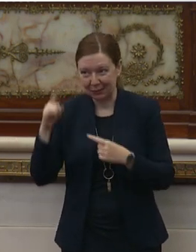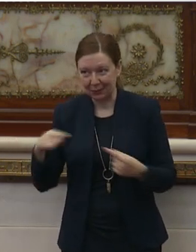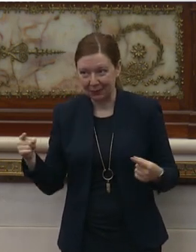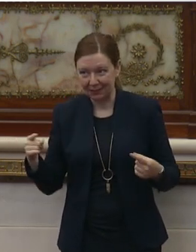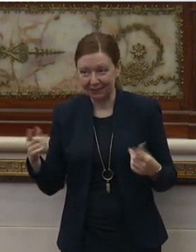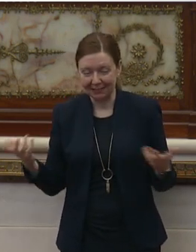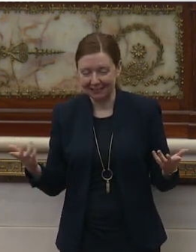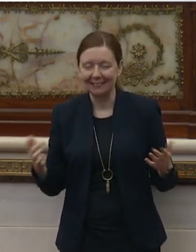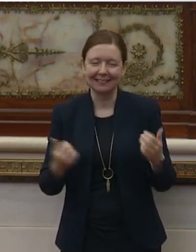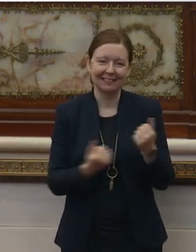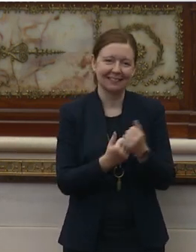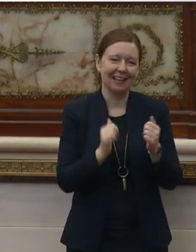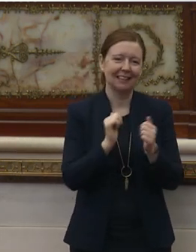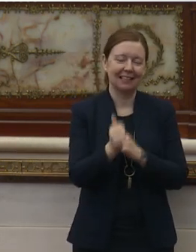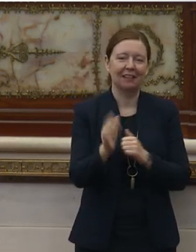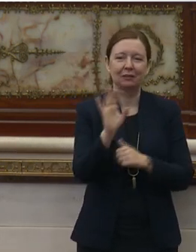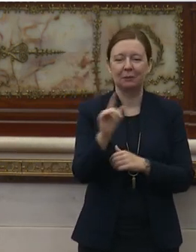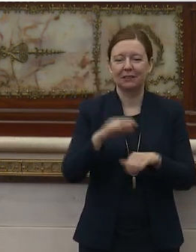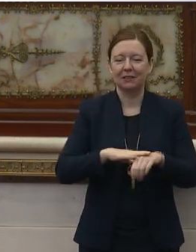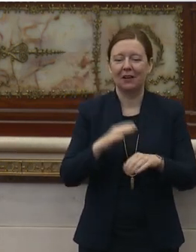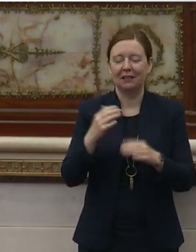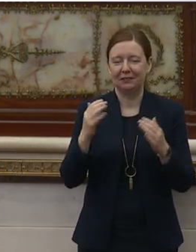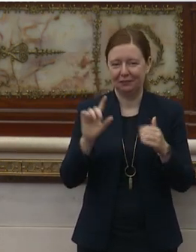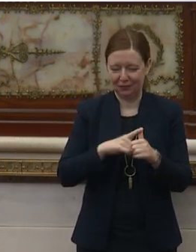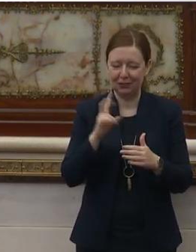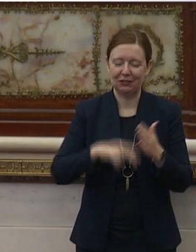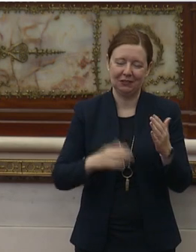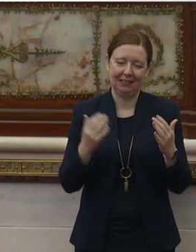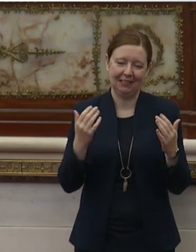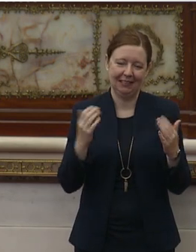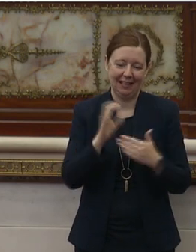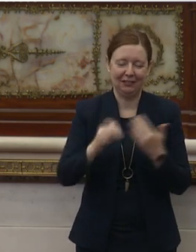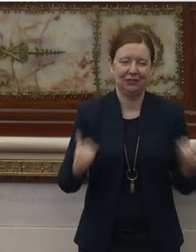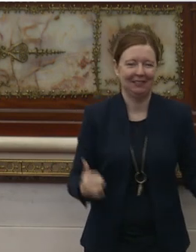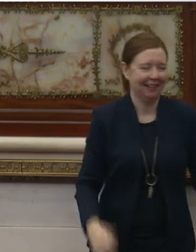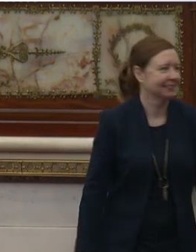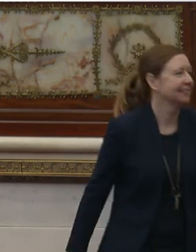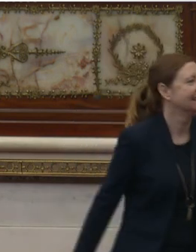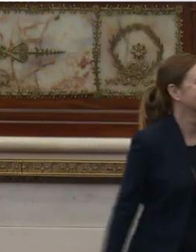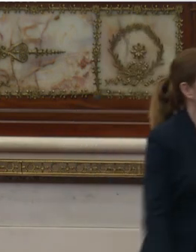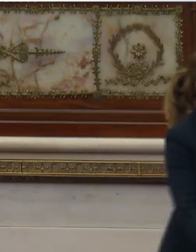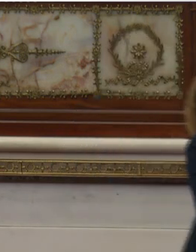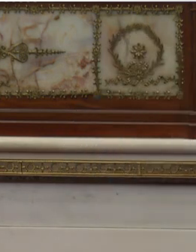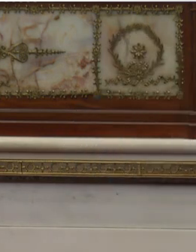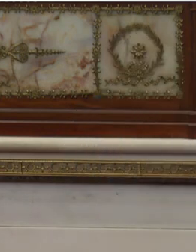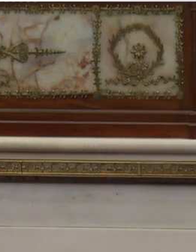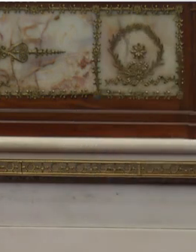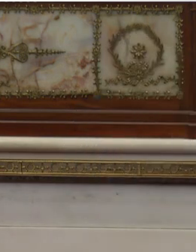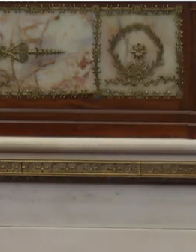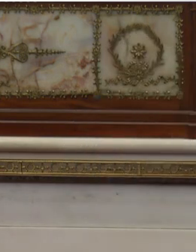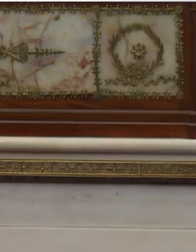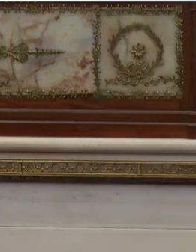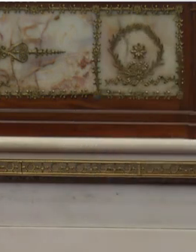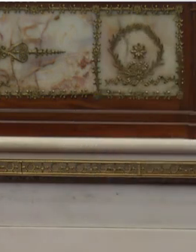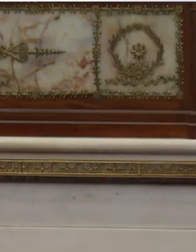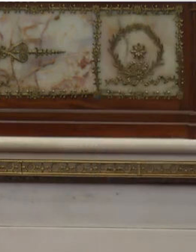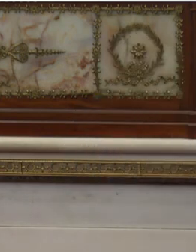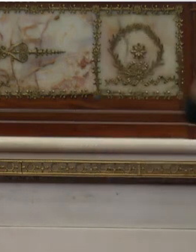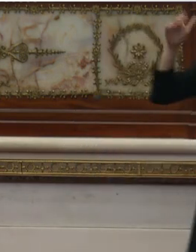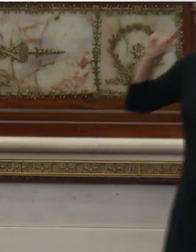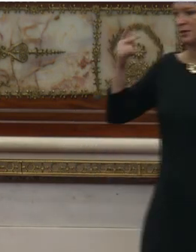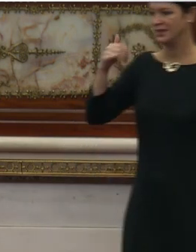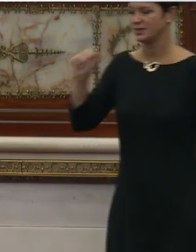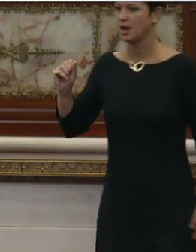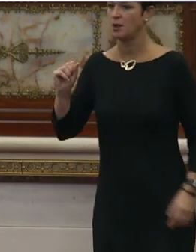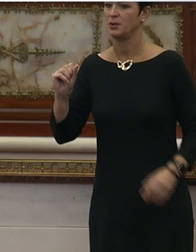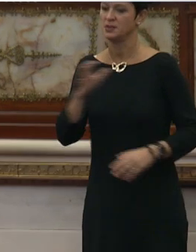Those opposed. Ayes have it. These bills will be placed on our first reading calendar today. The chair now recognizes Councilman Thomas for a report from the